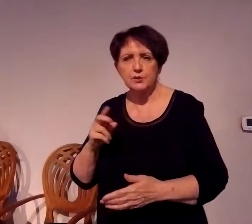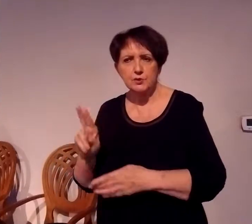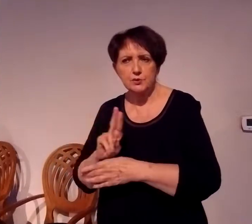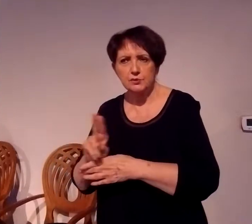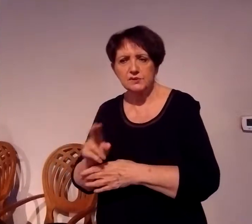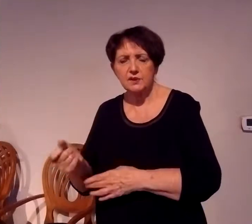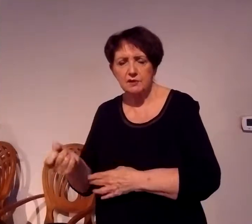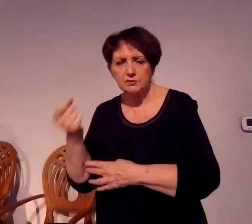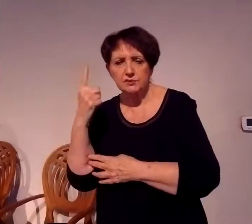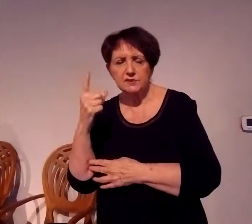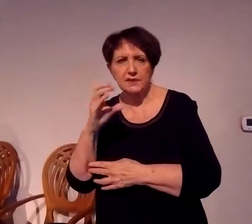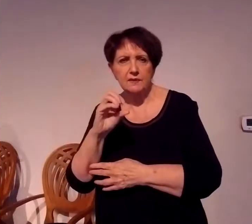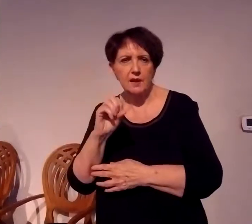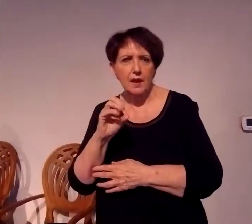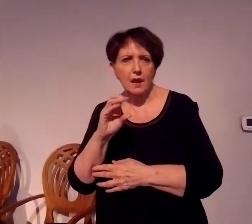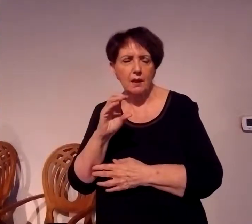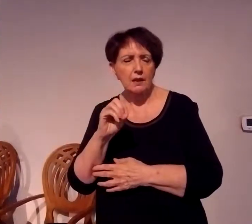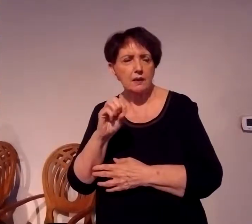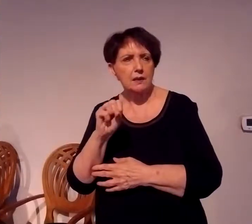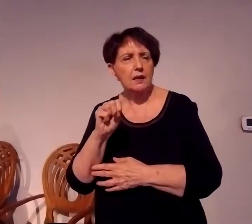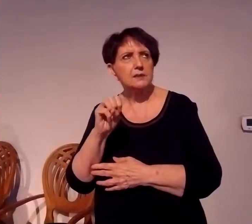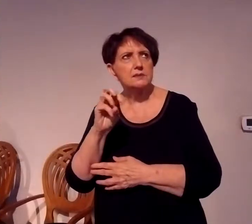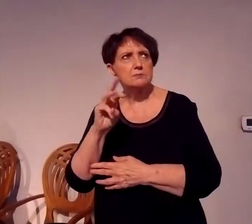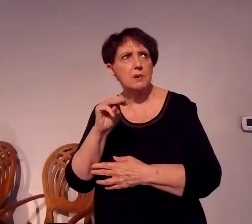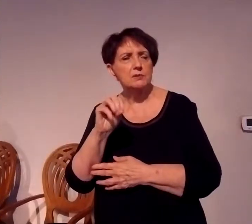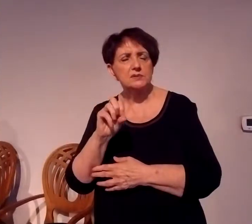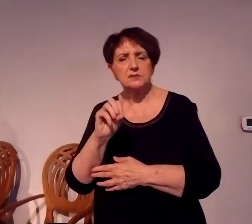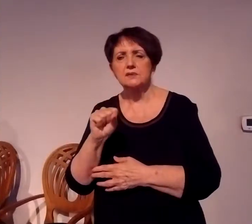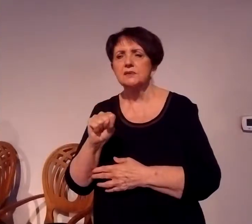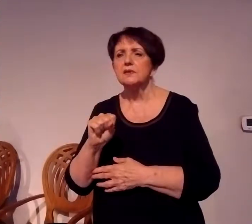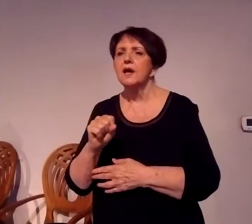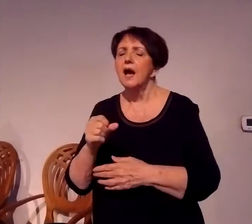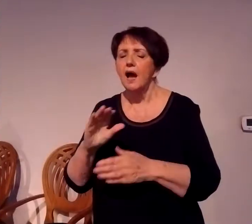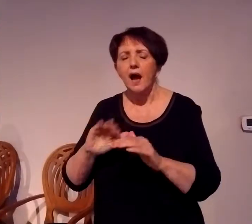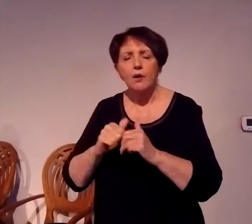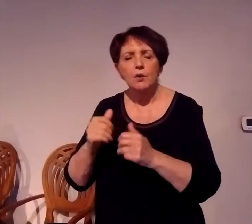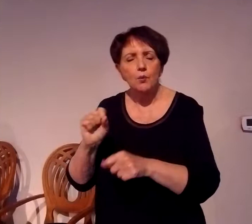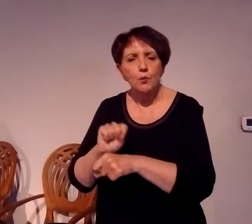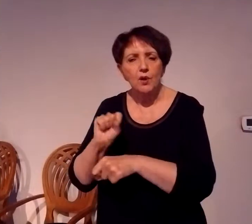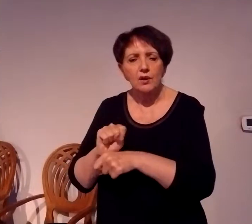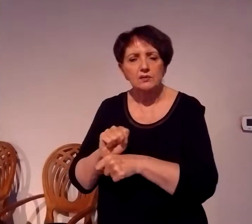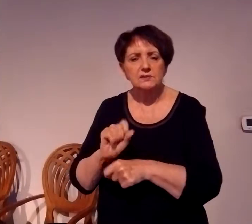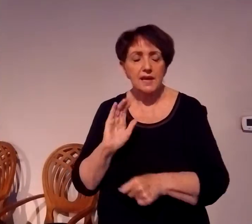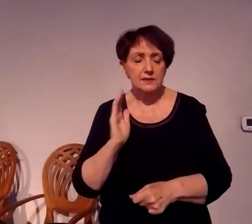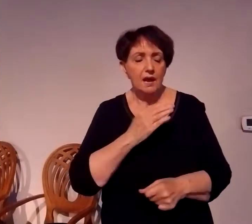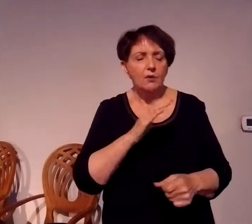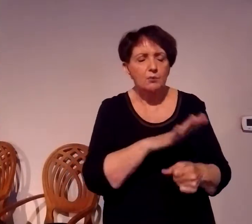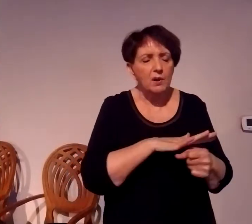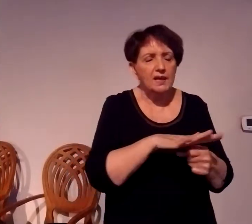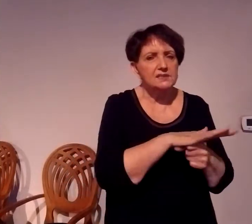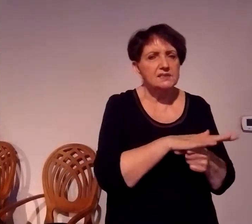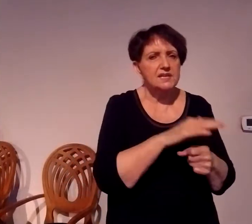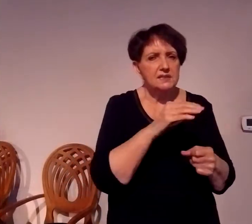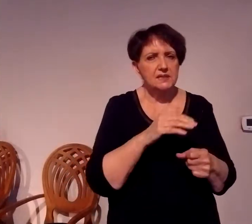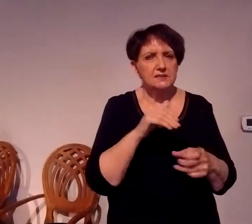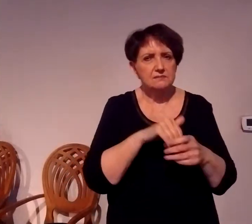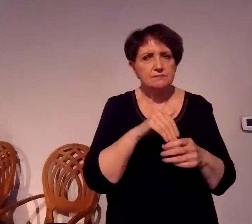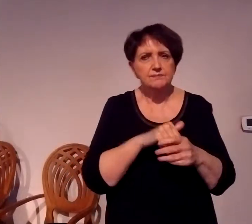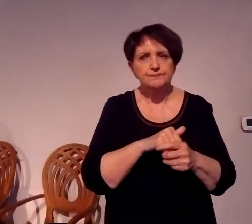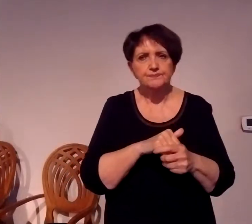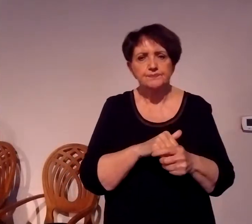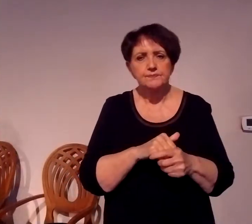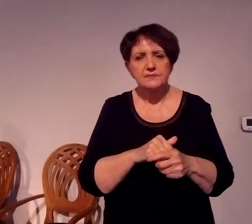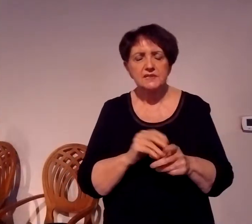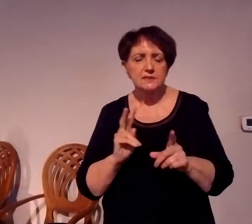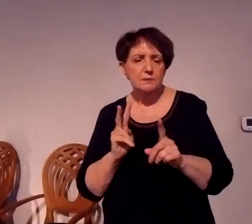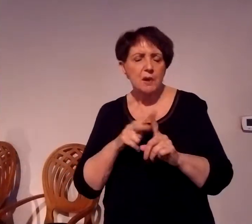works, and our place in it. I also invite us to notice that it is applied both to